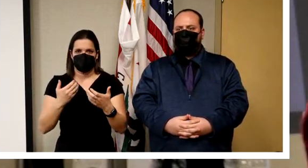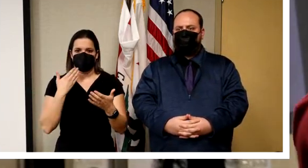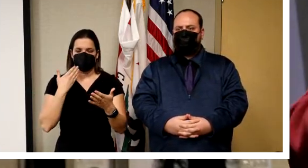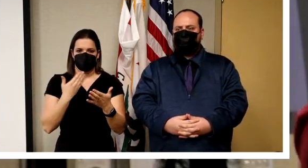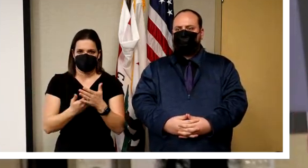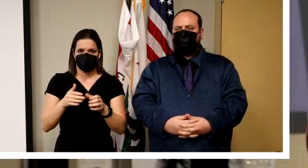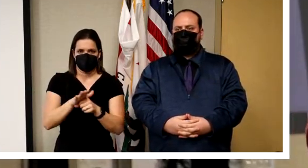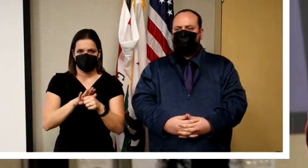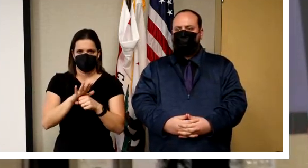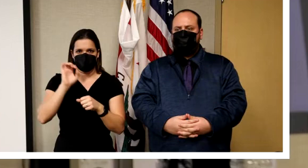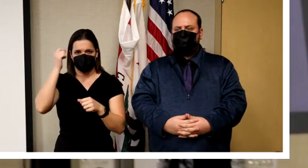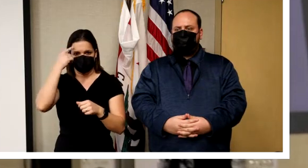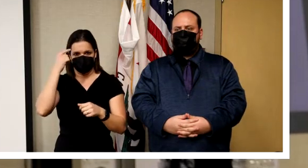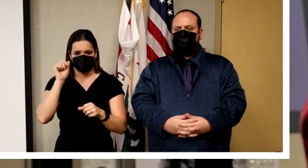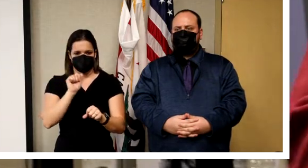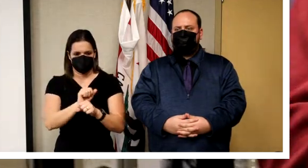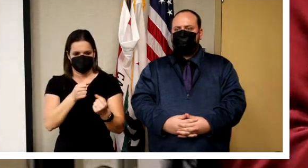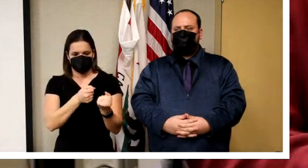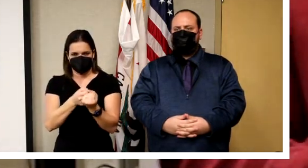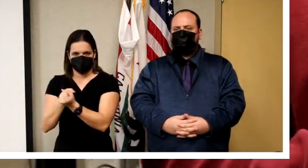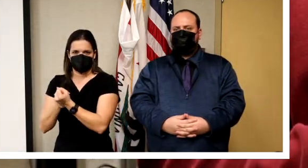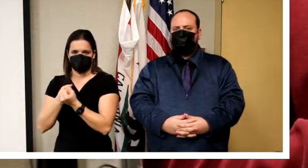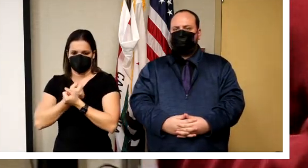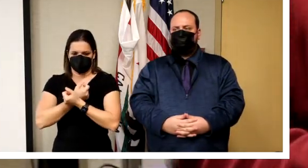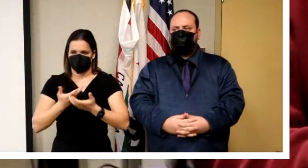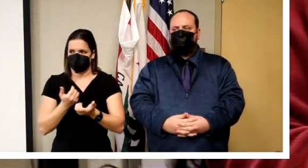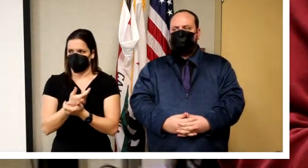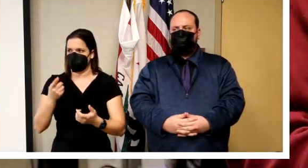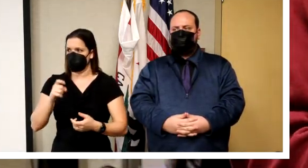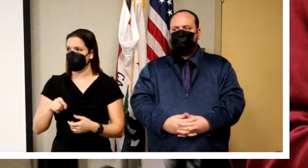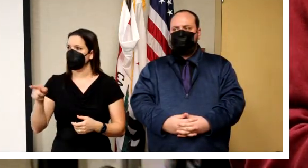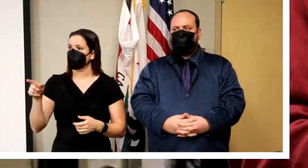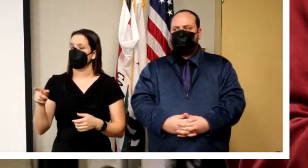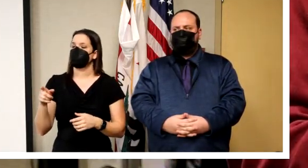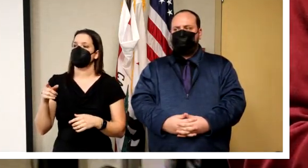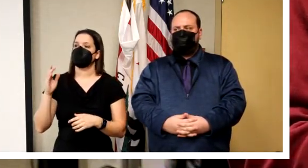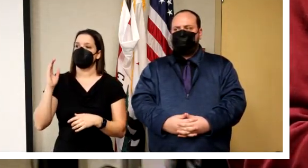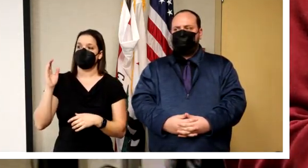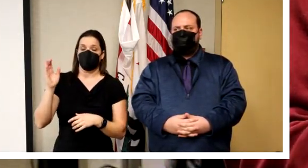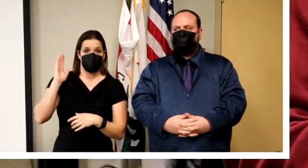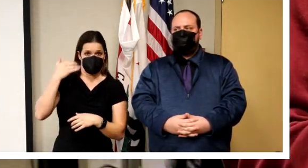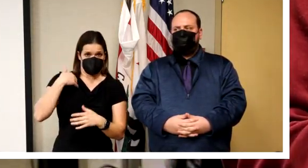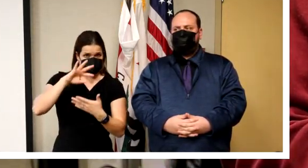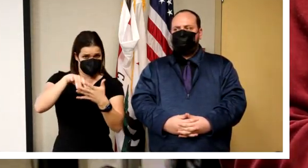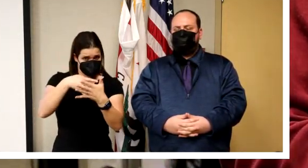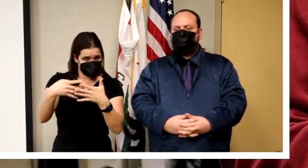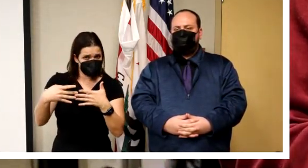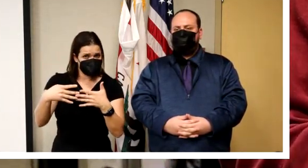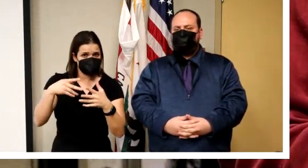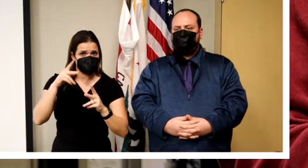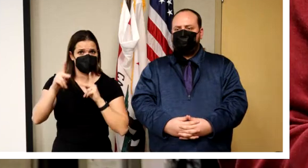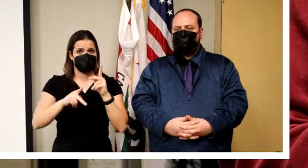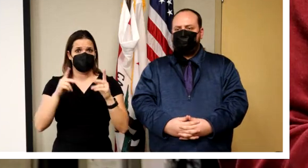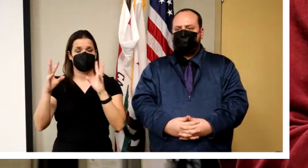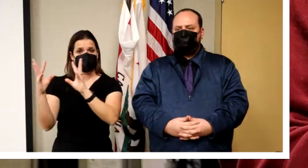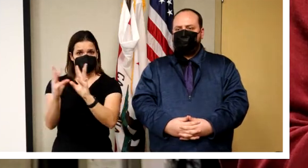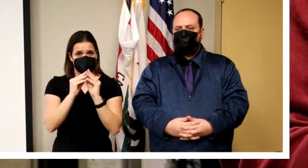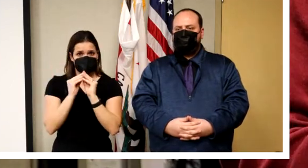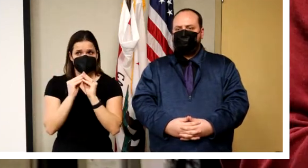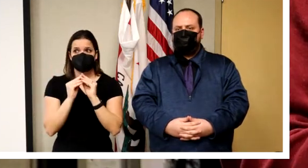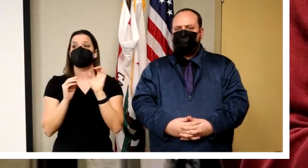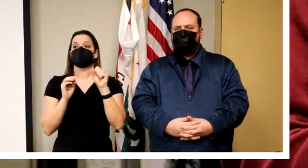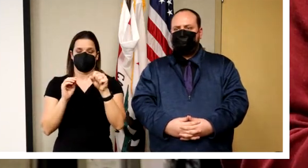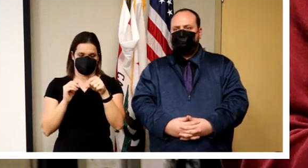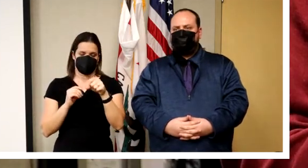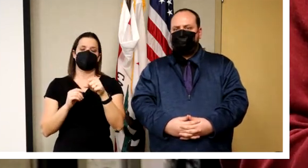good local government colleagues and try to get them the stuff they need. So will there be a schedule of public meetings or? Yes.